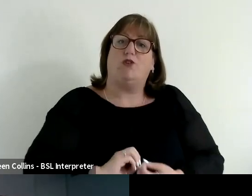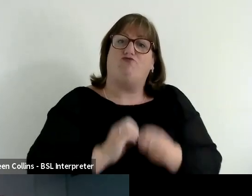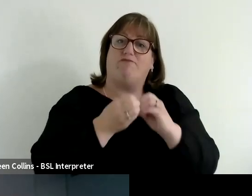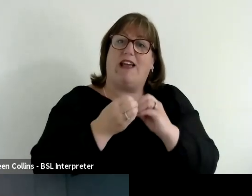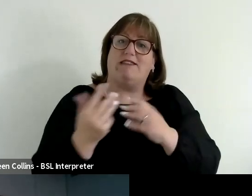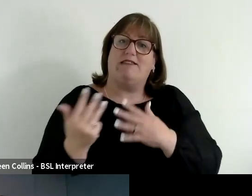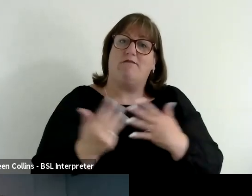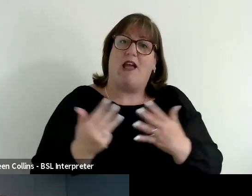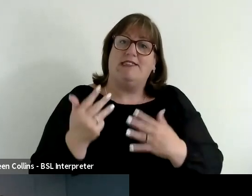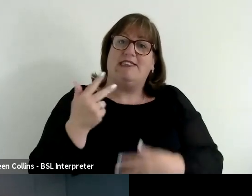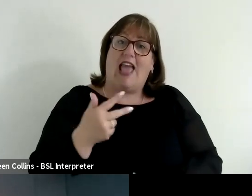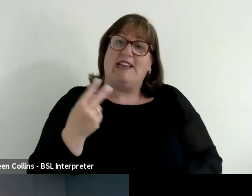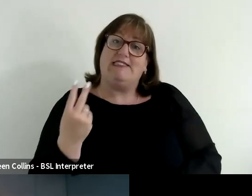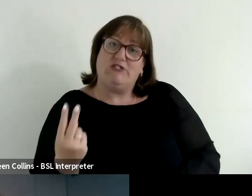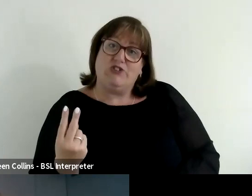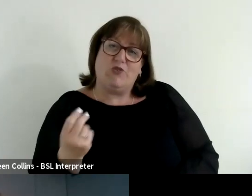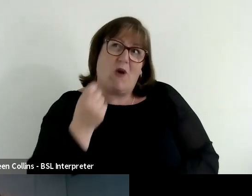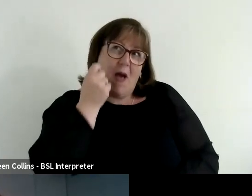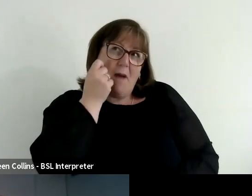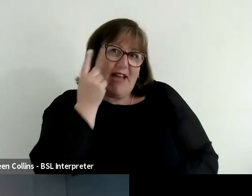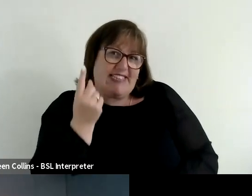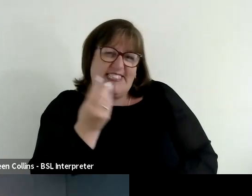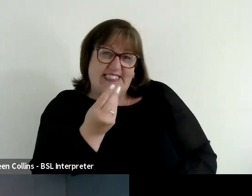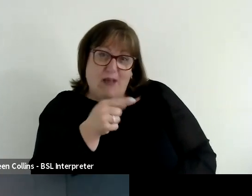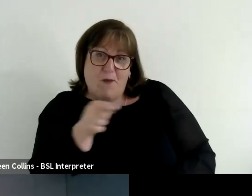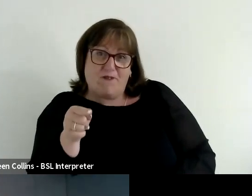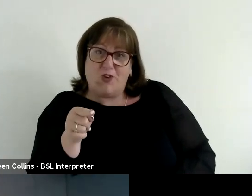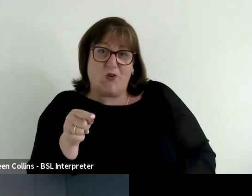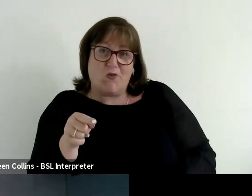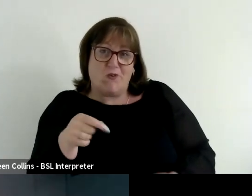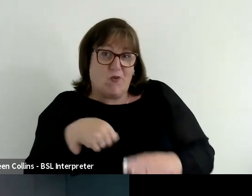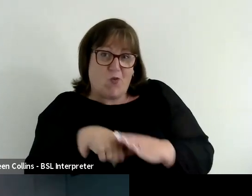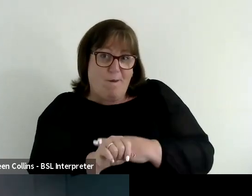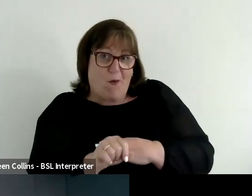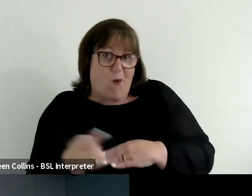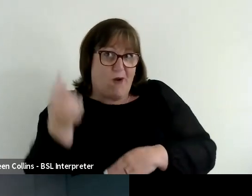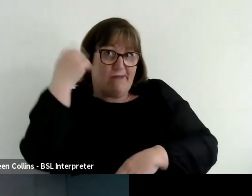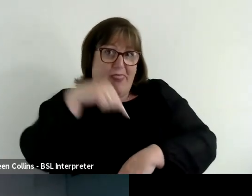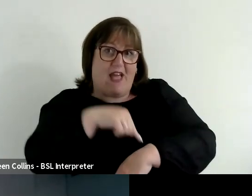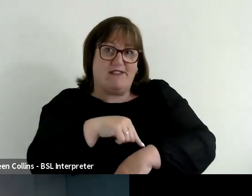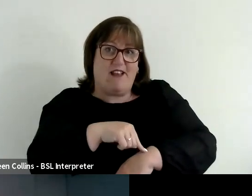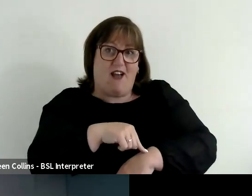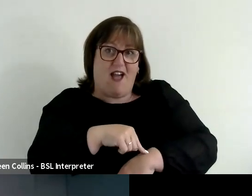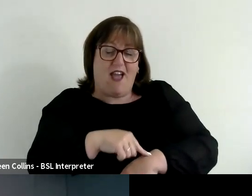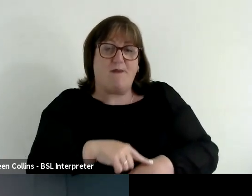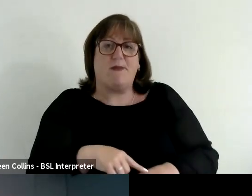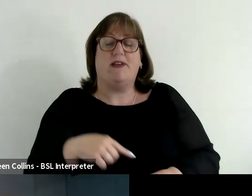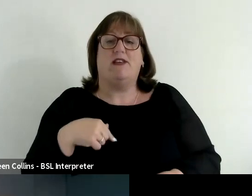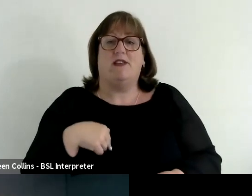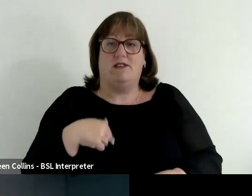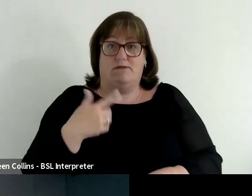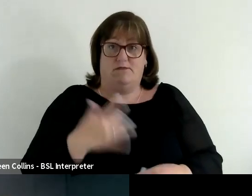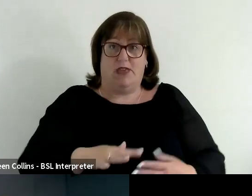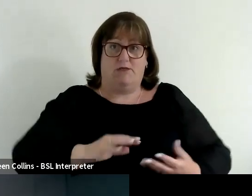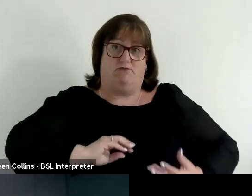are people dialed in who weren't even born during that time, and we were created whilst we're